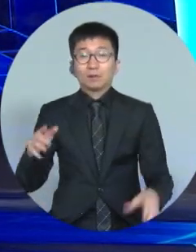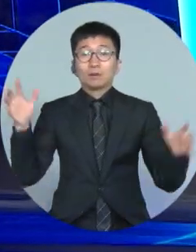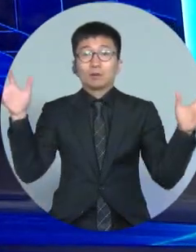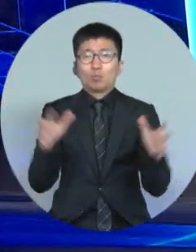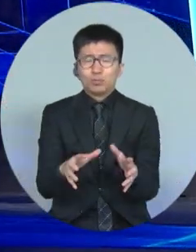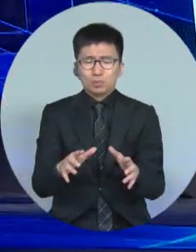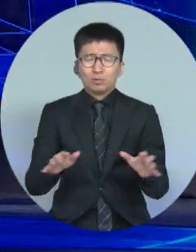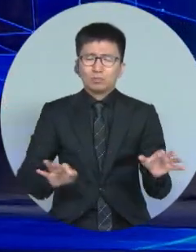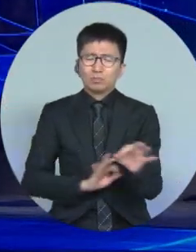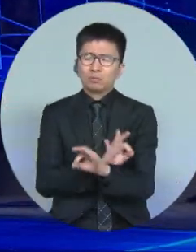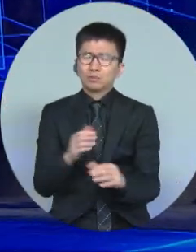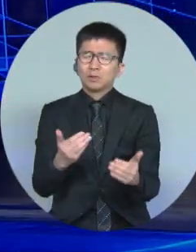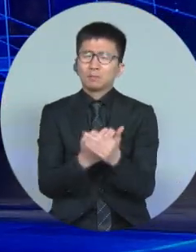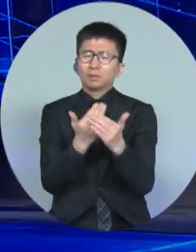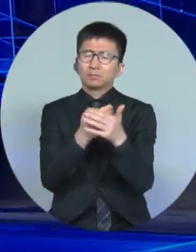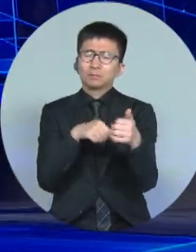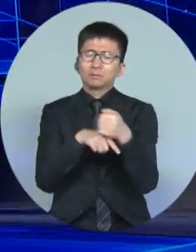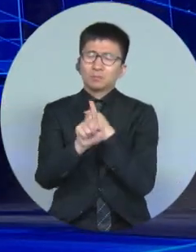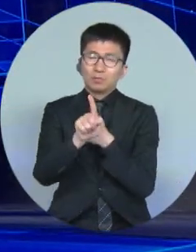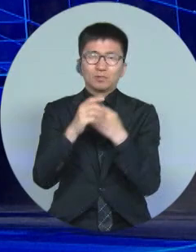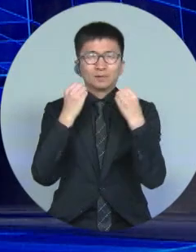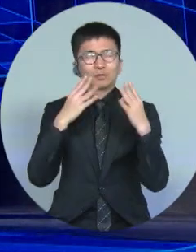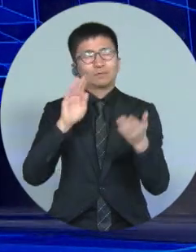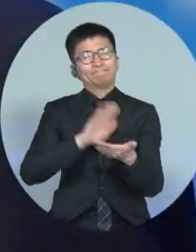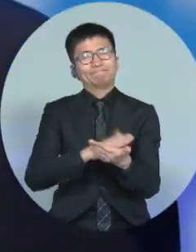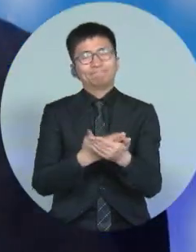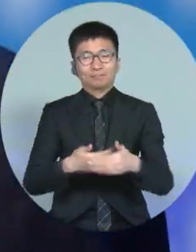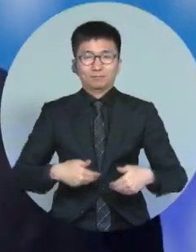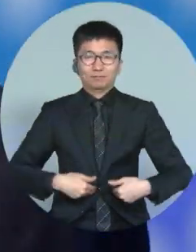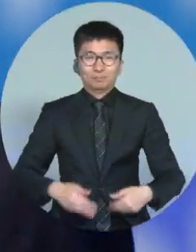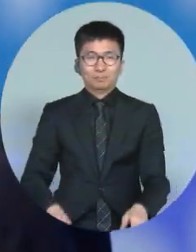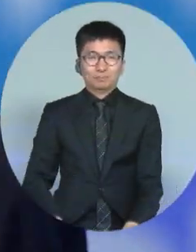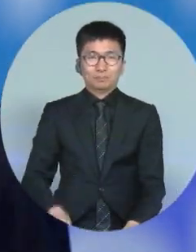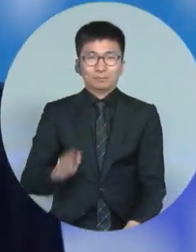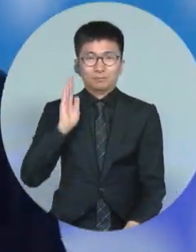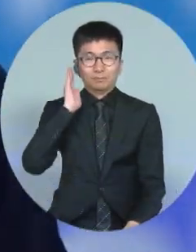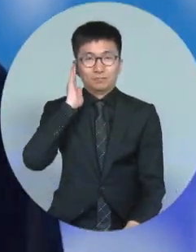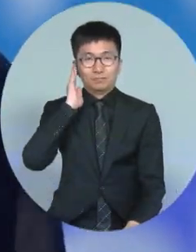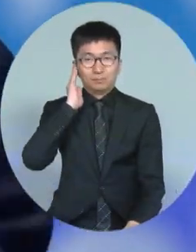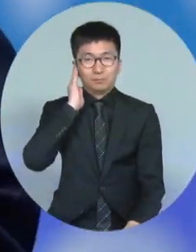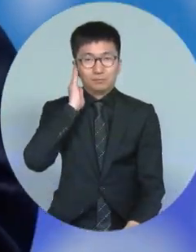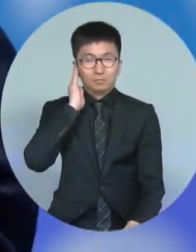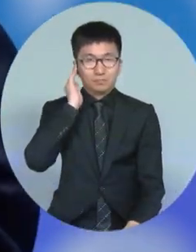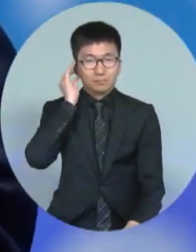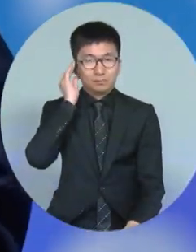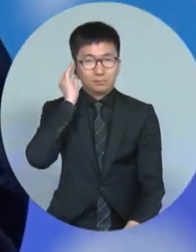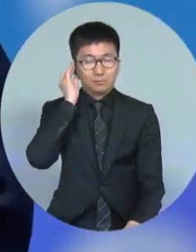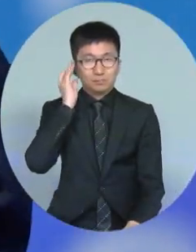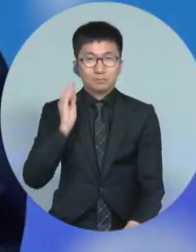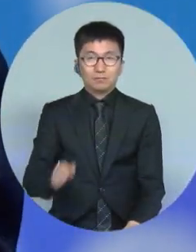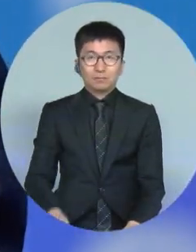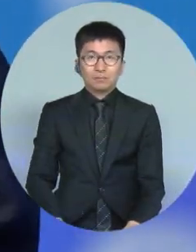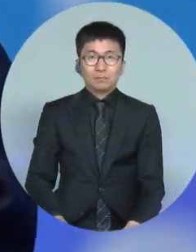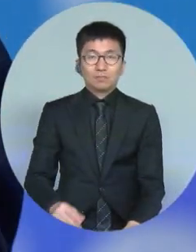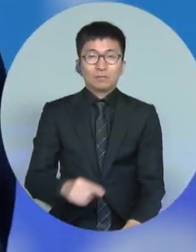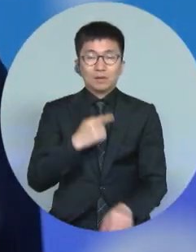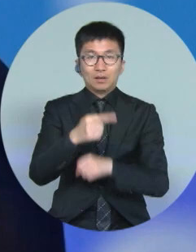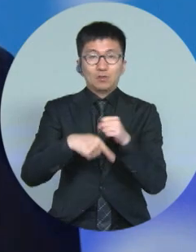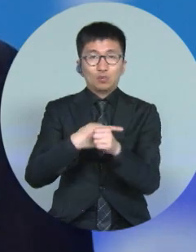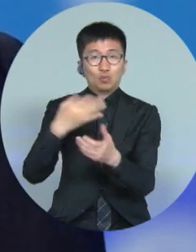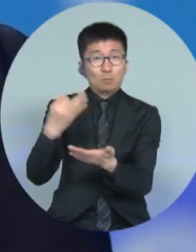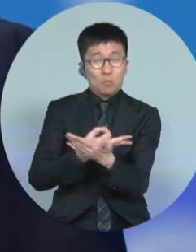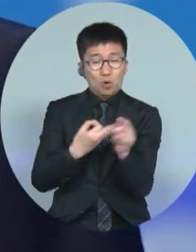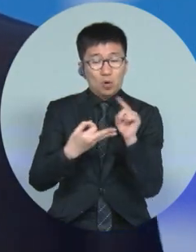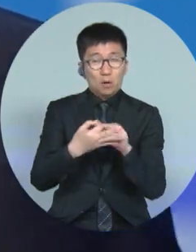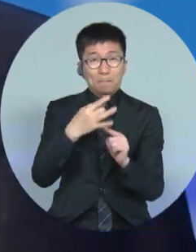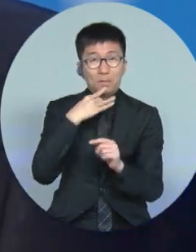Economic growth is more than GDP growth. GDP growth was a concept started just before